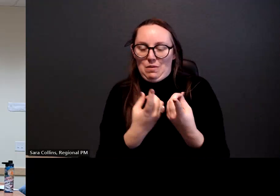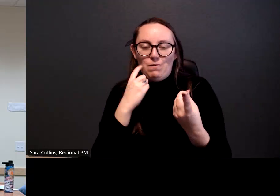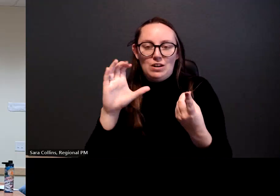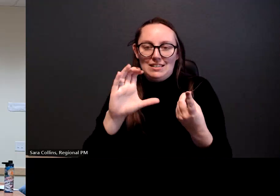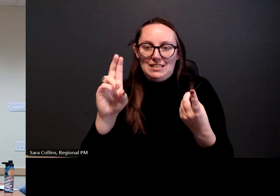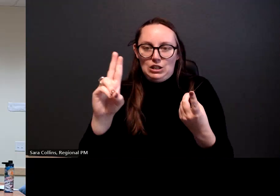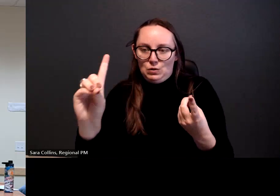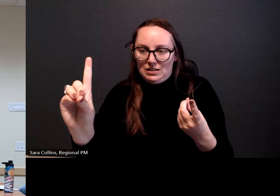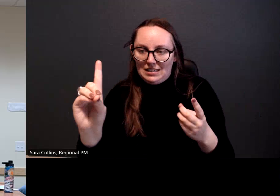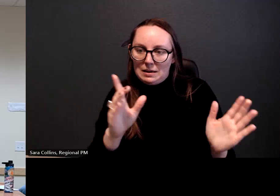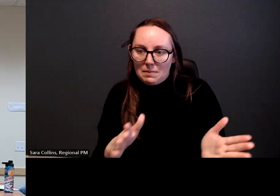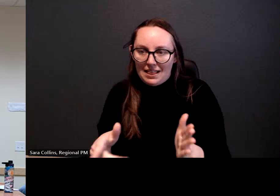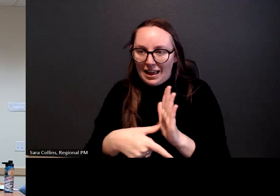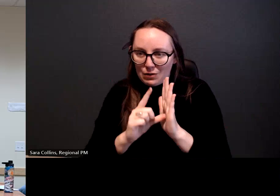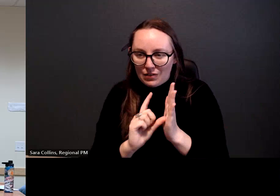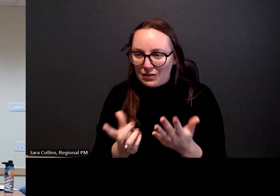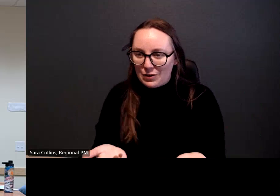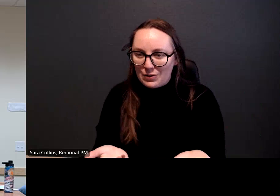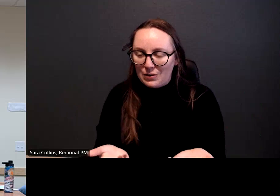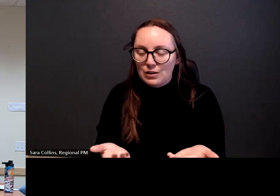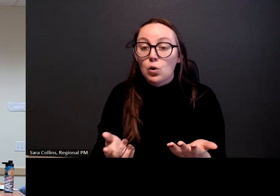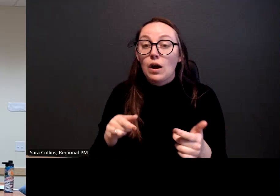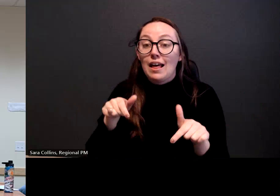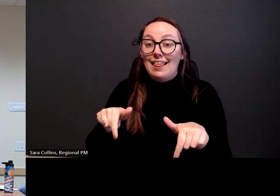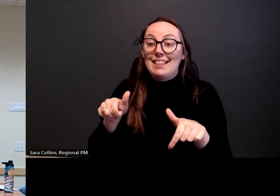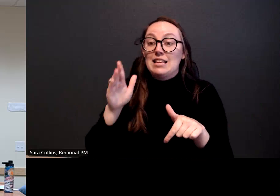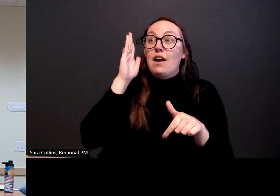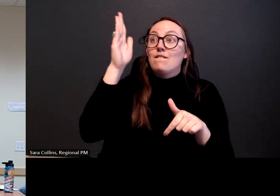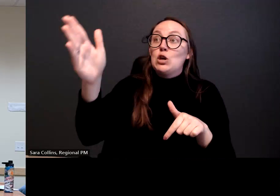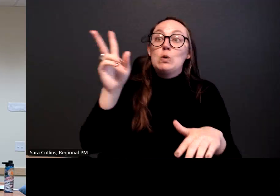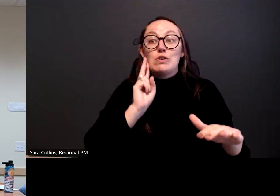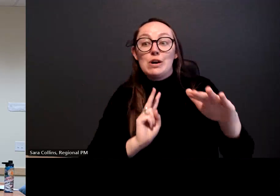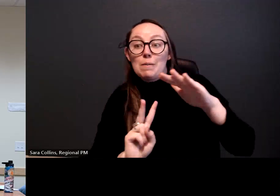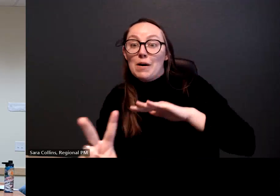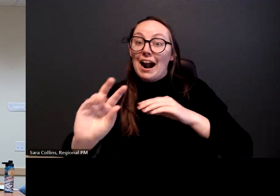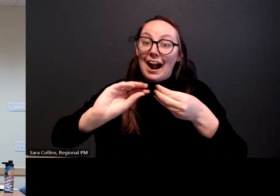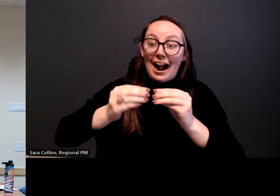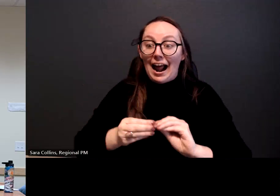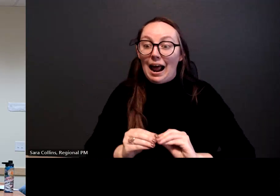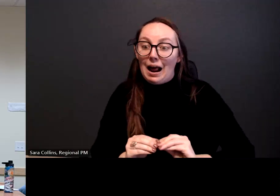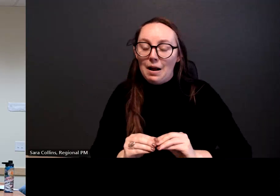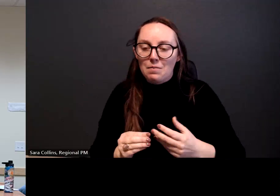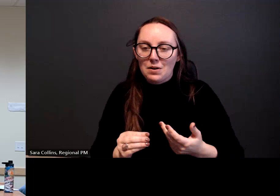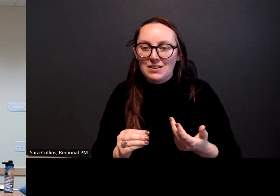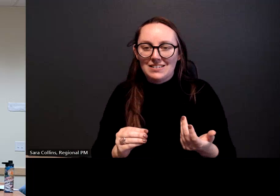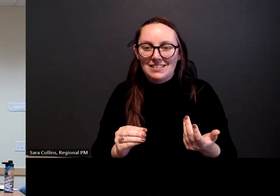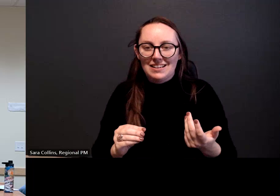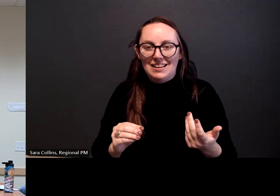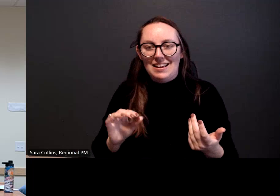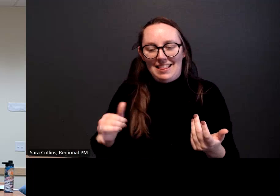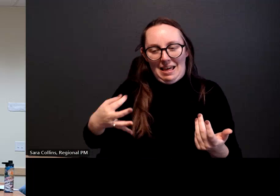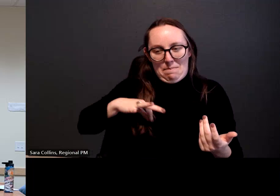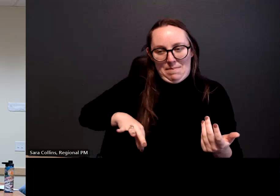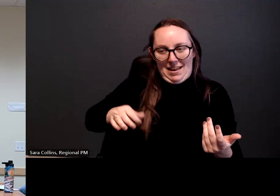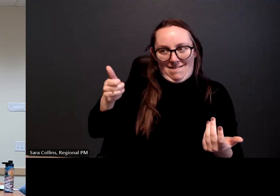this, future projections is kind of self-serving make work for, the department